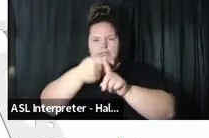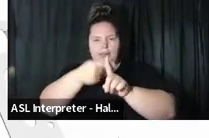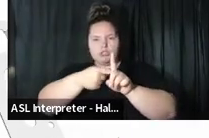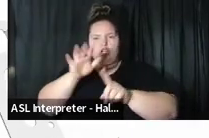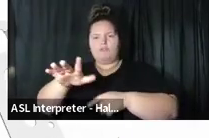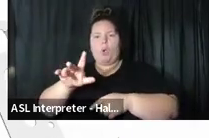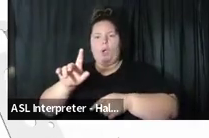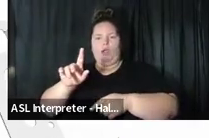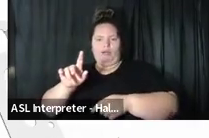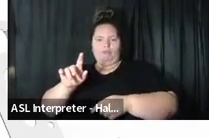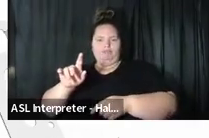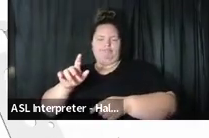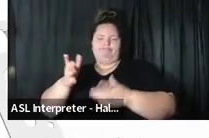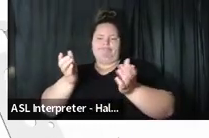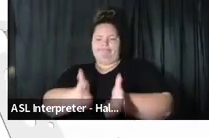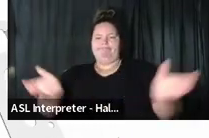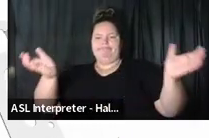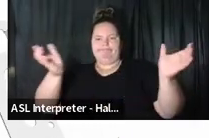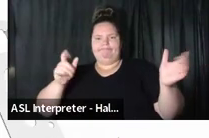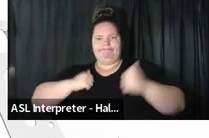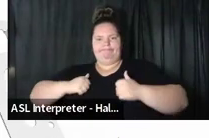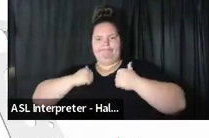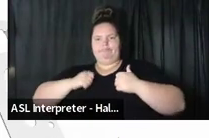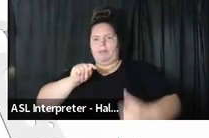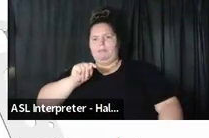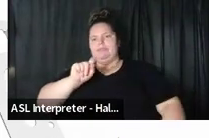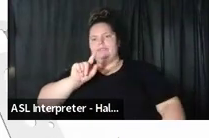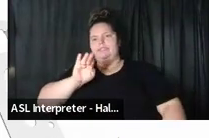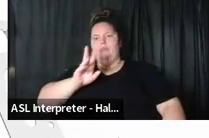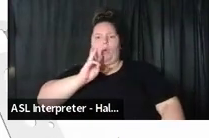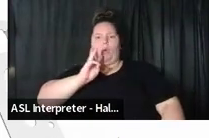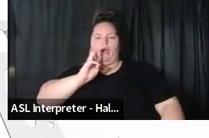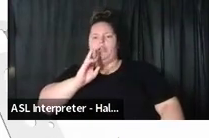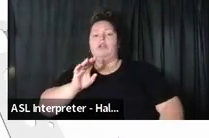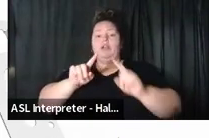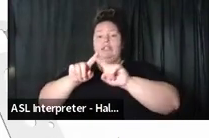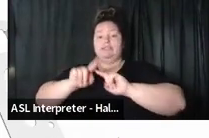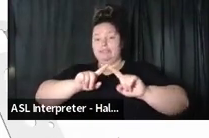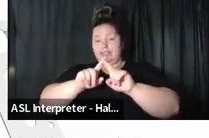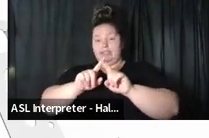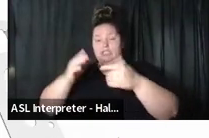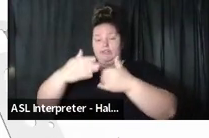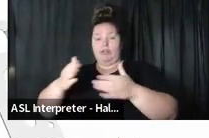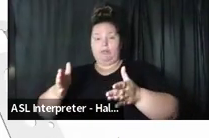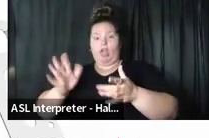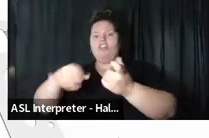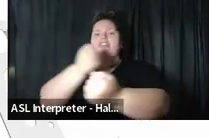And for like locks, so there's different types of locks that you can use for either peace of mind or like the top right, there's one